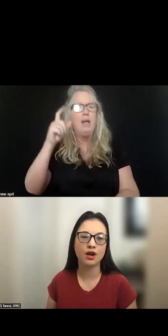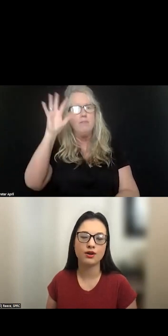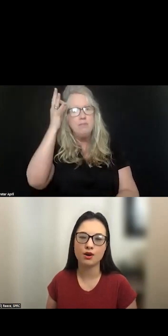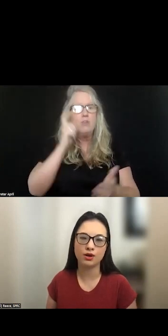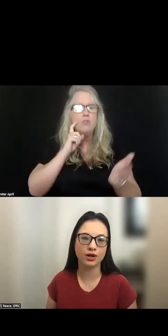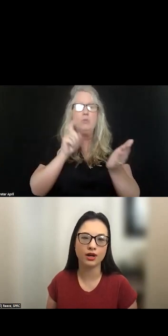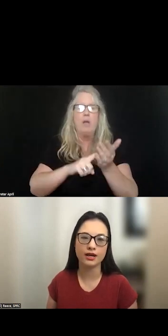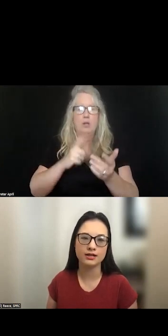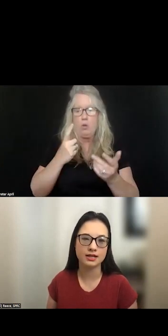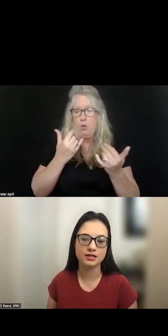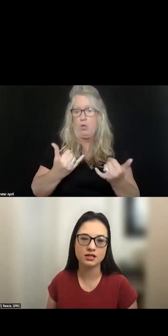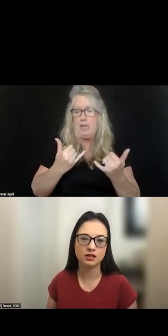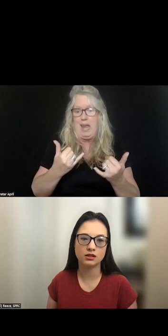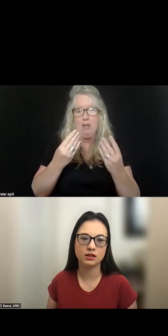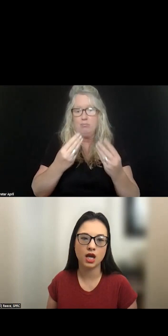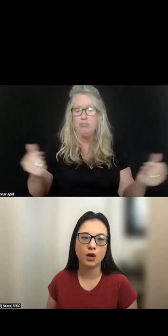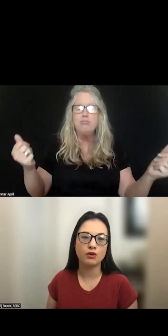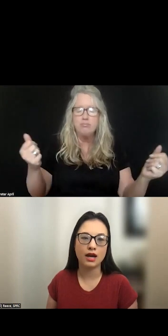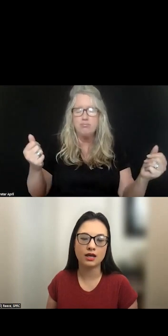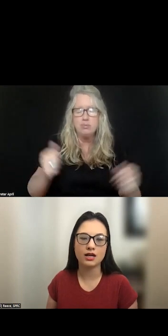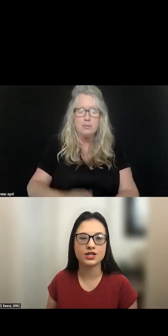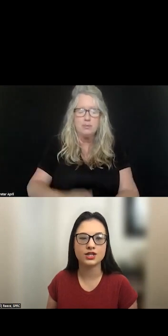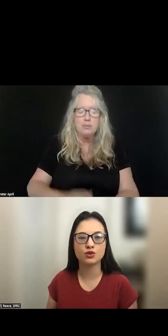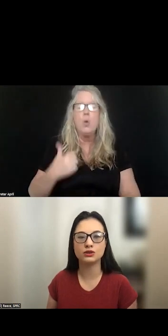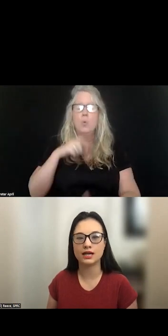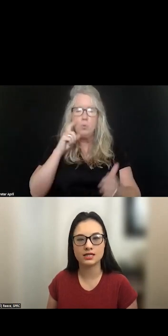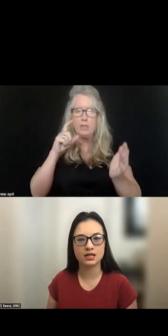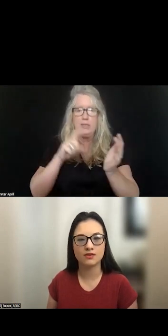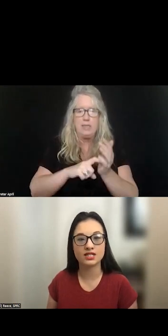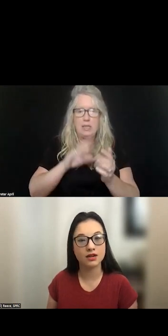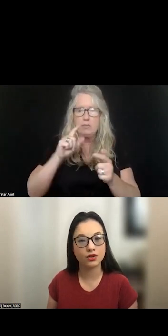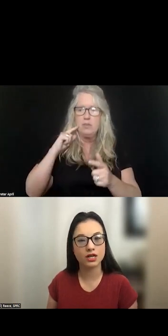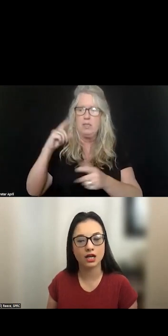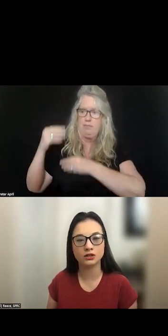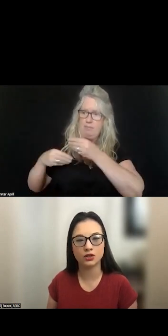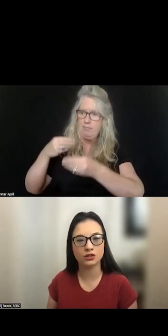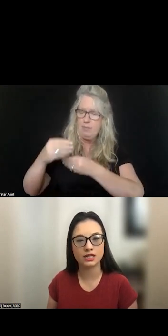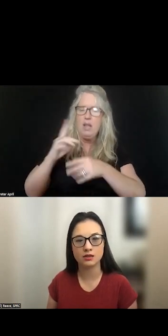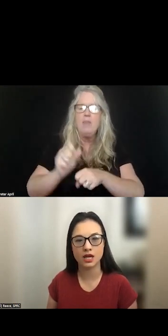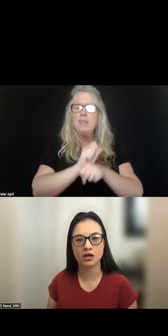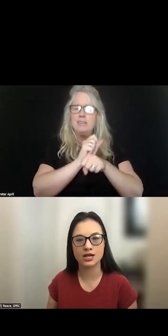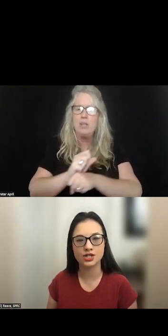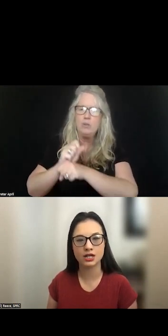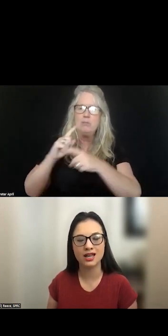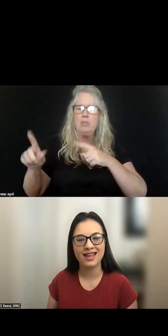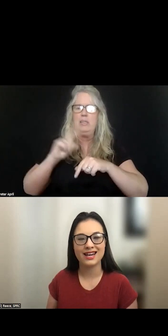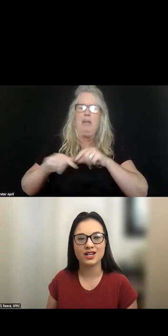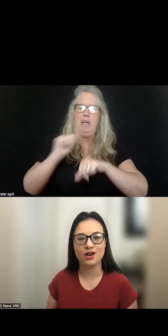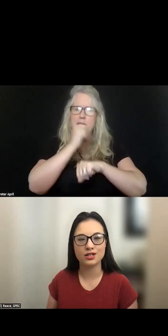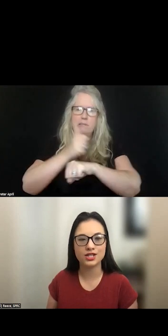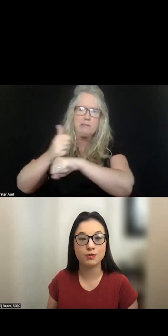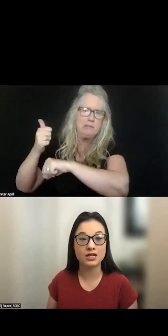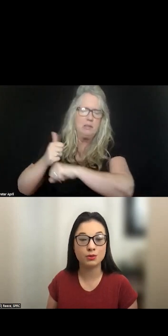or no longer exist. We recognize the cruel legacy of slavery and colonialism in our nation